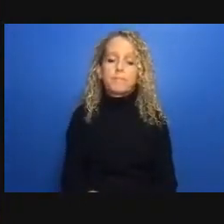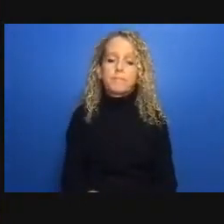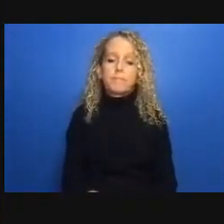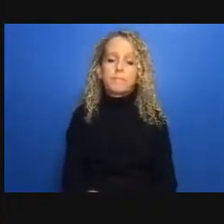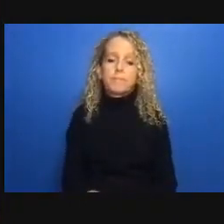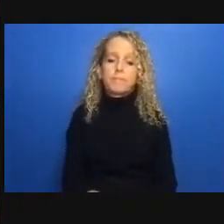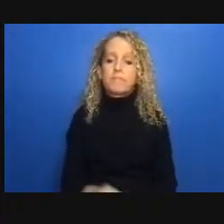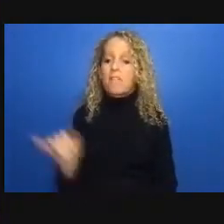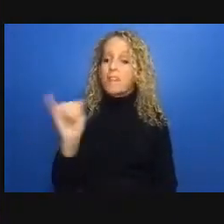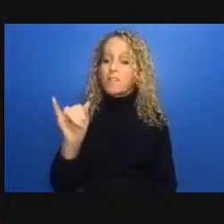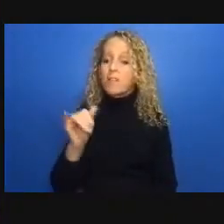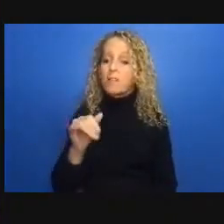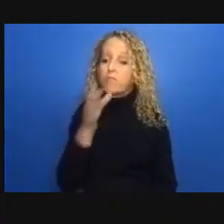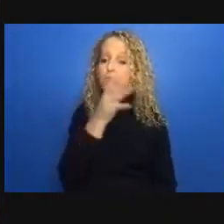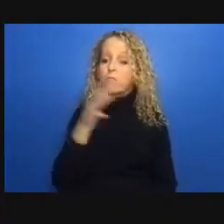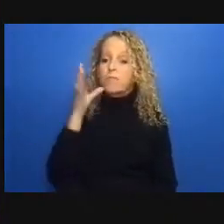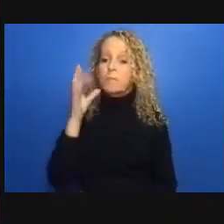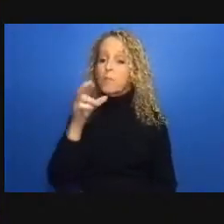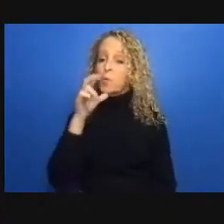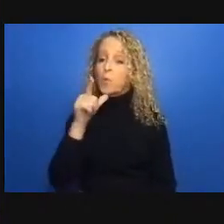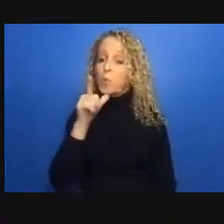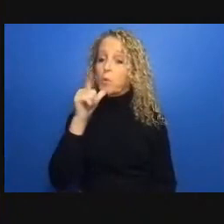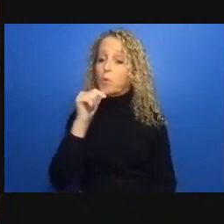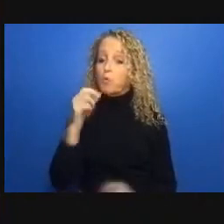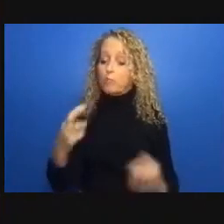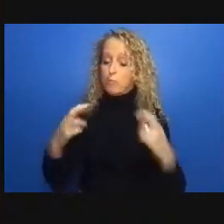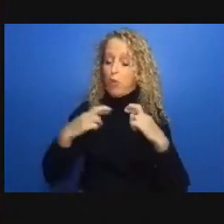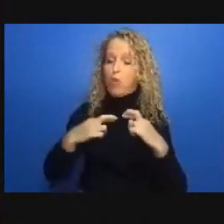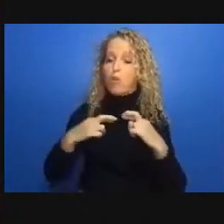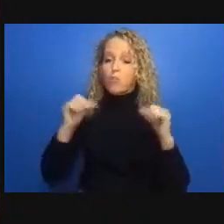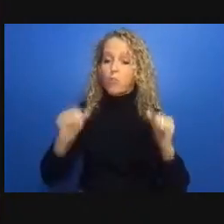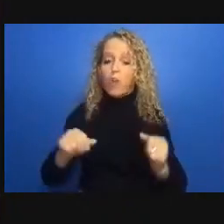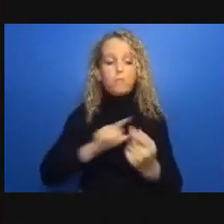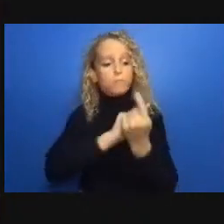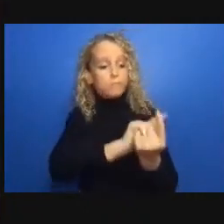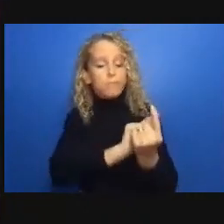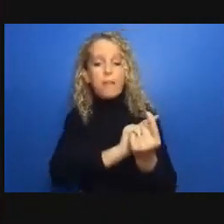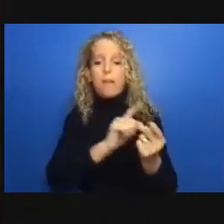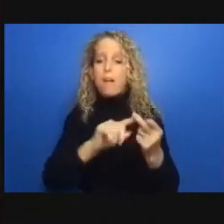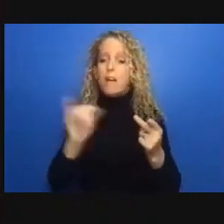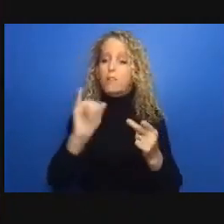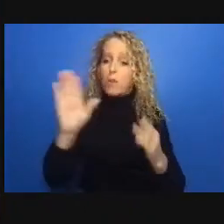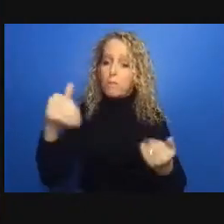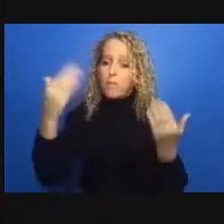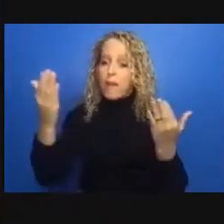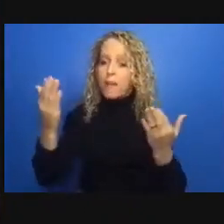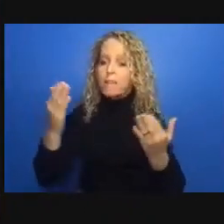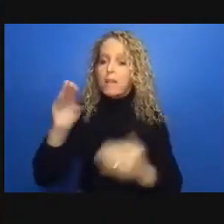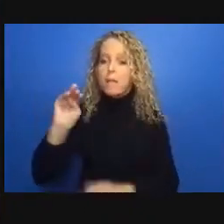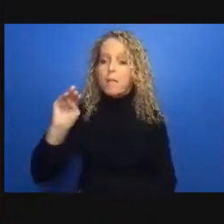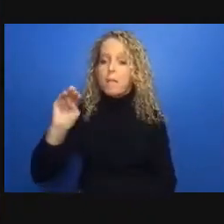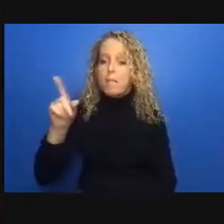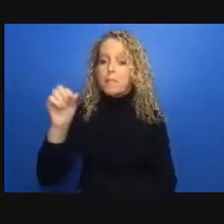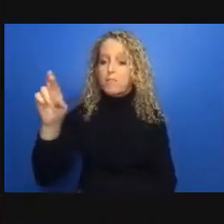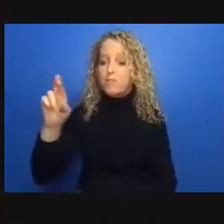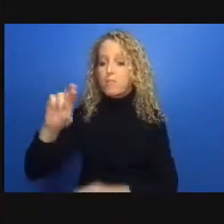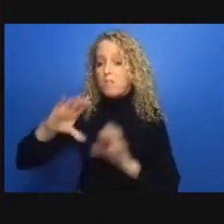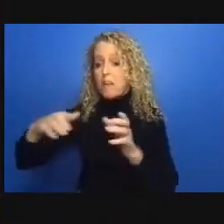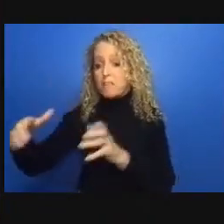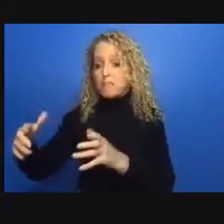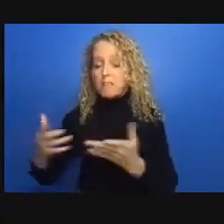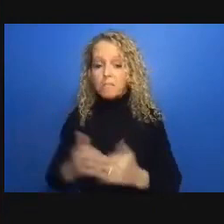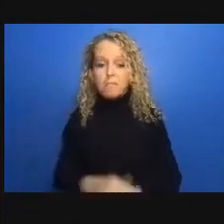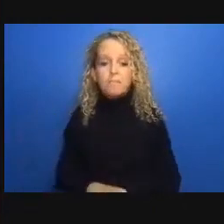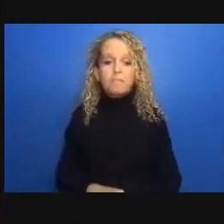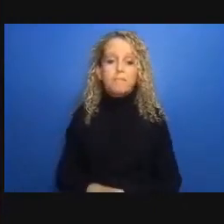of retiring farmers and developing apprenticeships and master classes to harness this local knowledge base. Campaigns could be